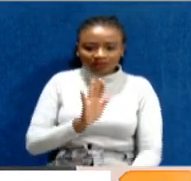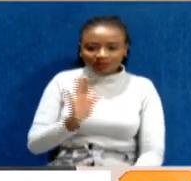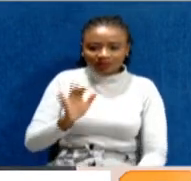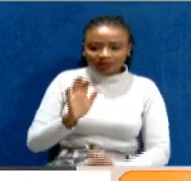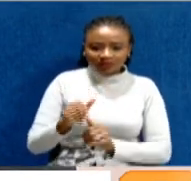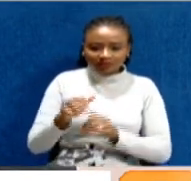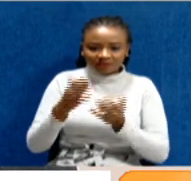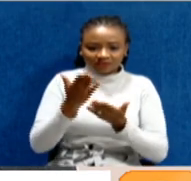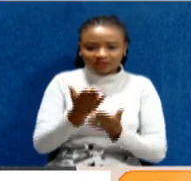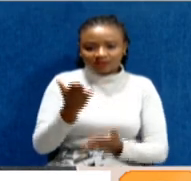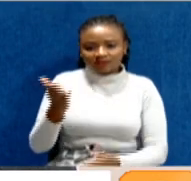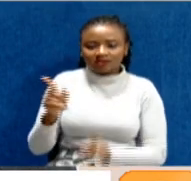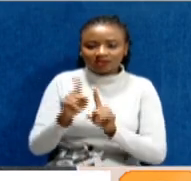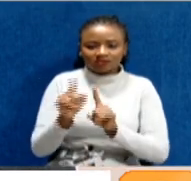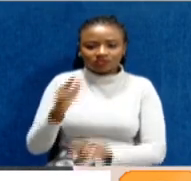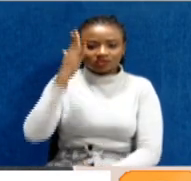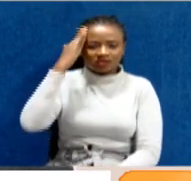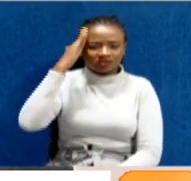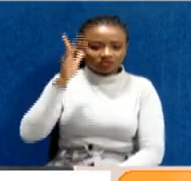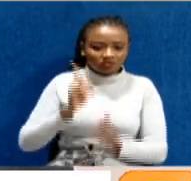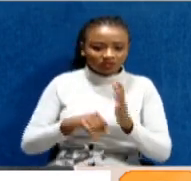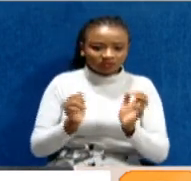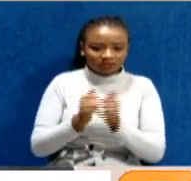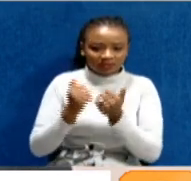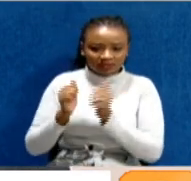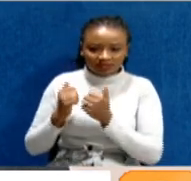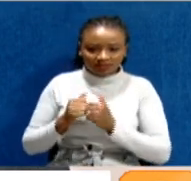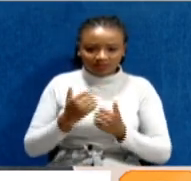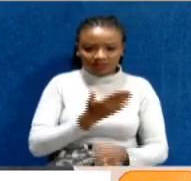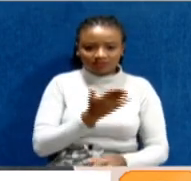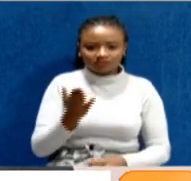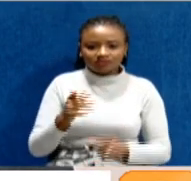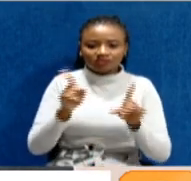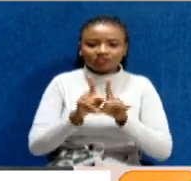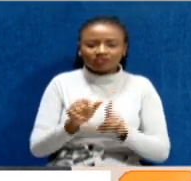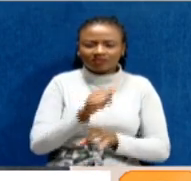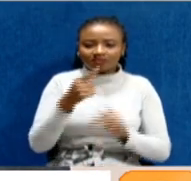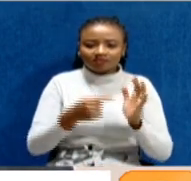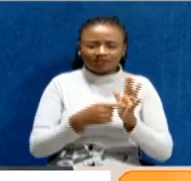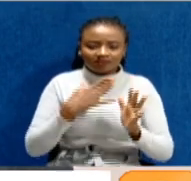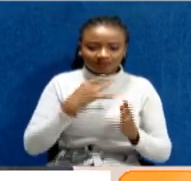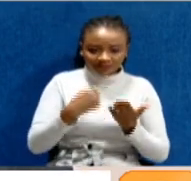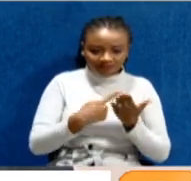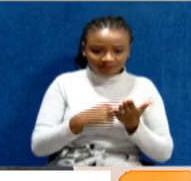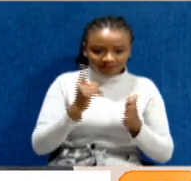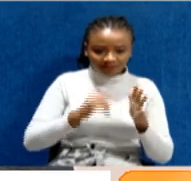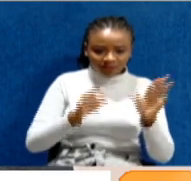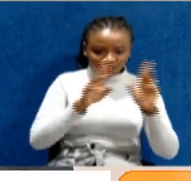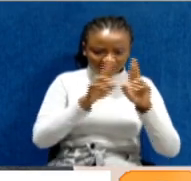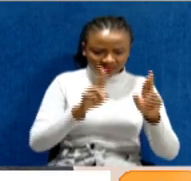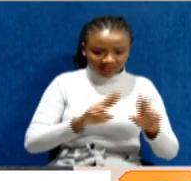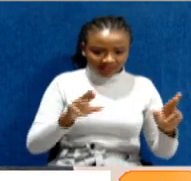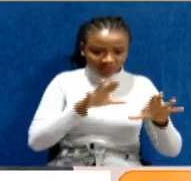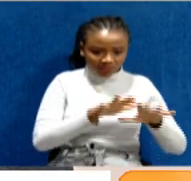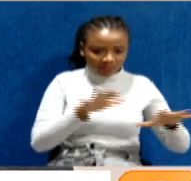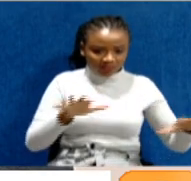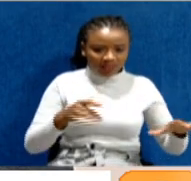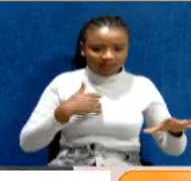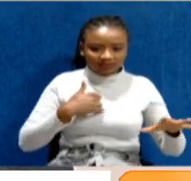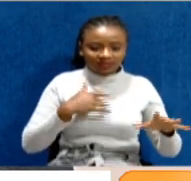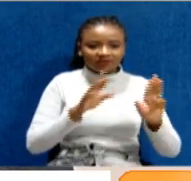know what is happening even to their neighbor. The other thing I want to talk about is also in terms of international markets, there is what we